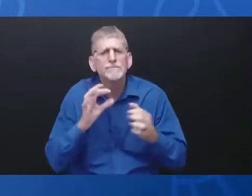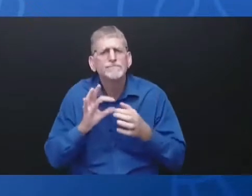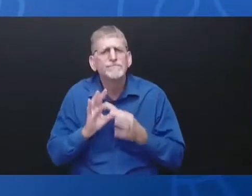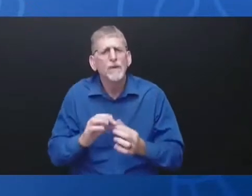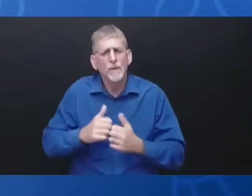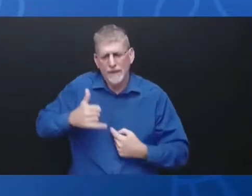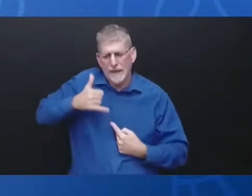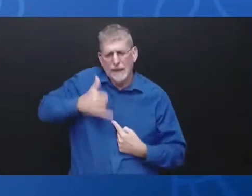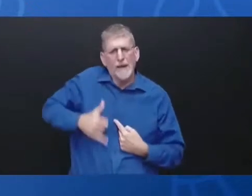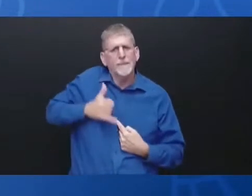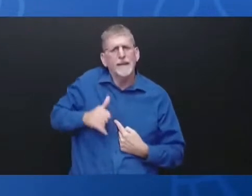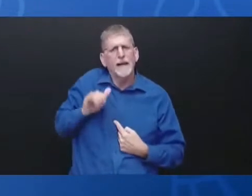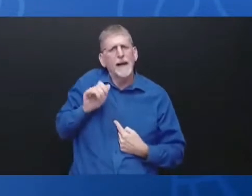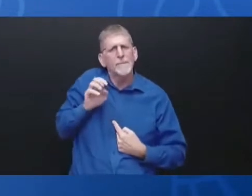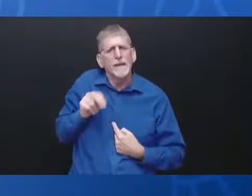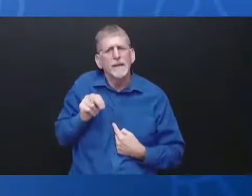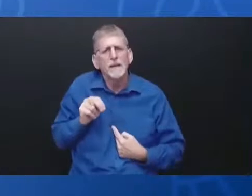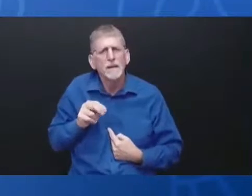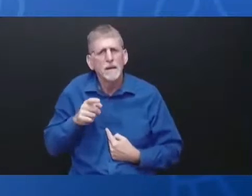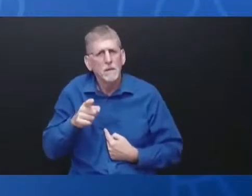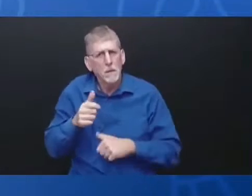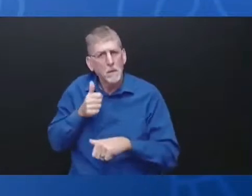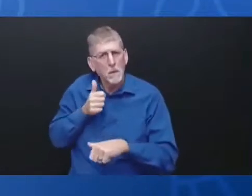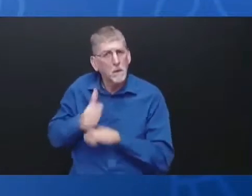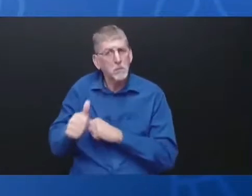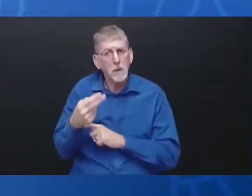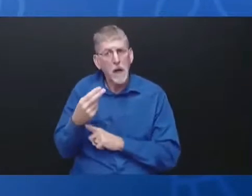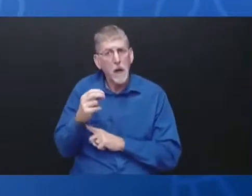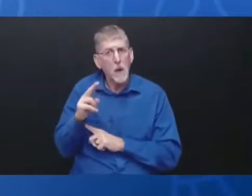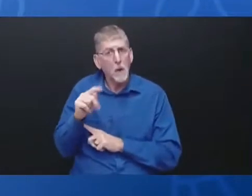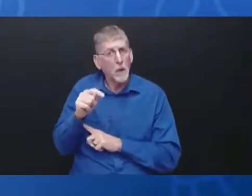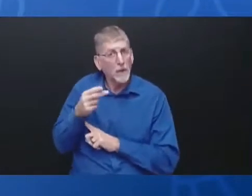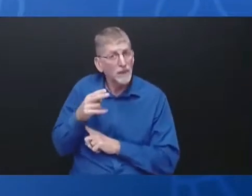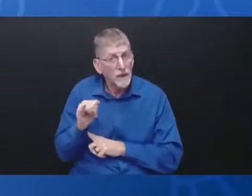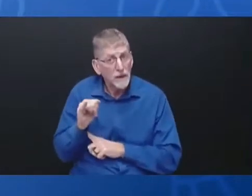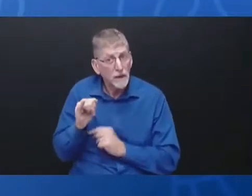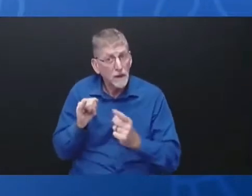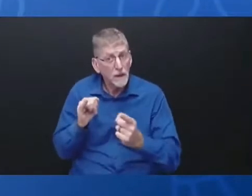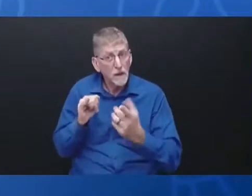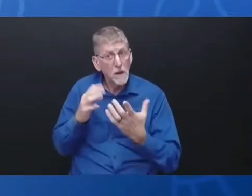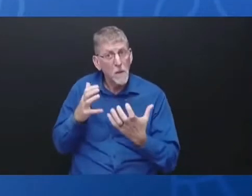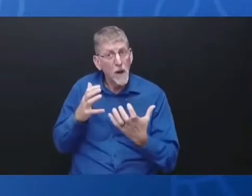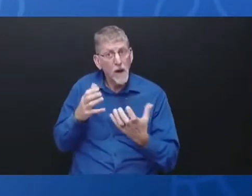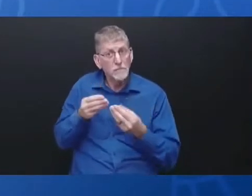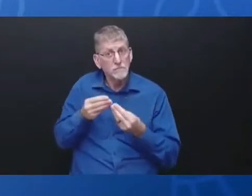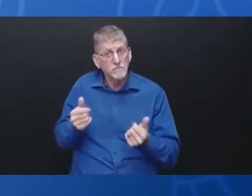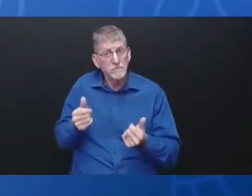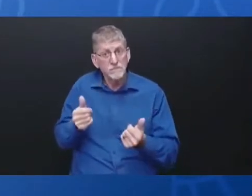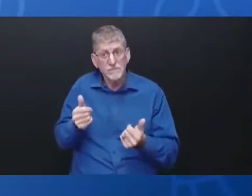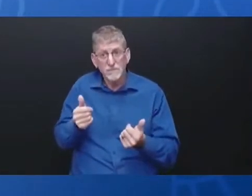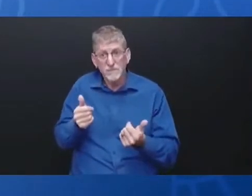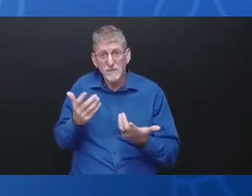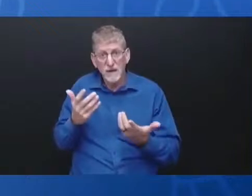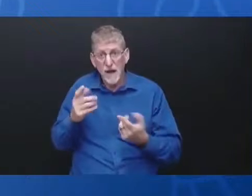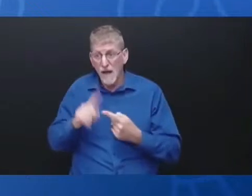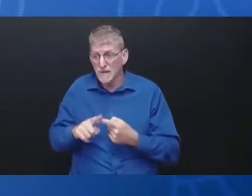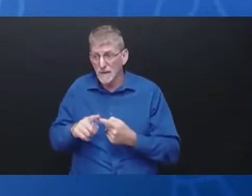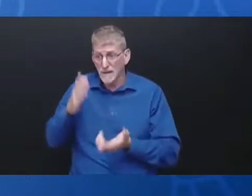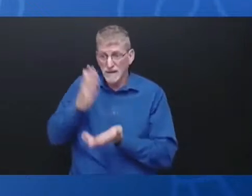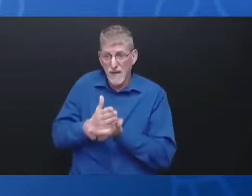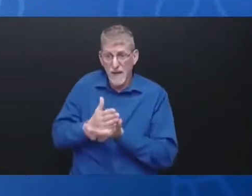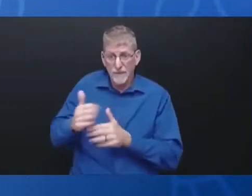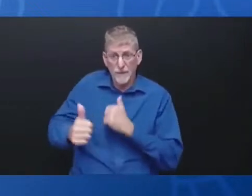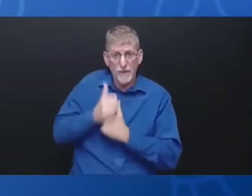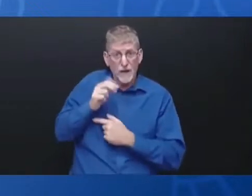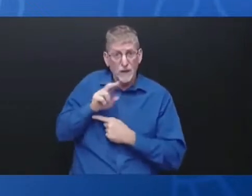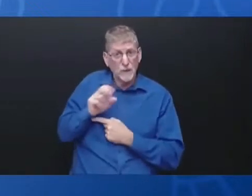that they don't pose a threat to U.S. interests, or is it destroying them completely? Because there's conflicting statements from U.S.